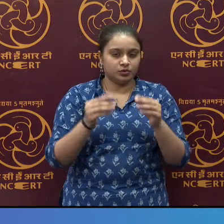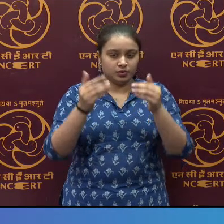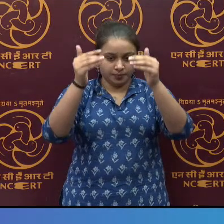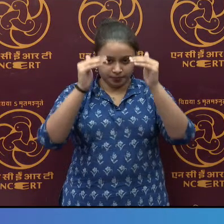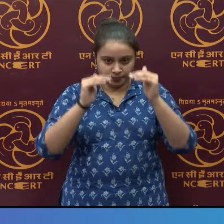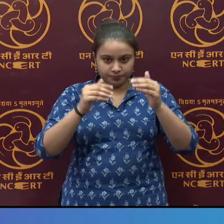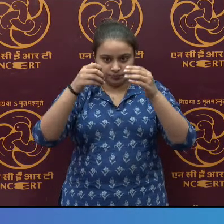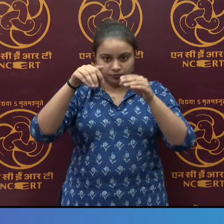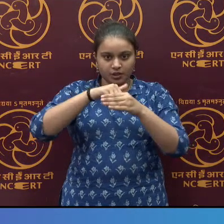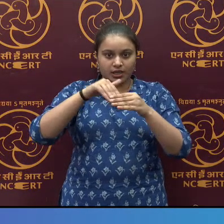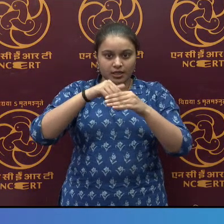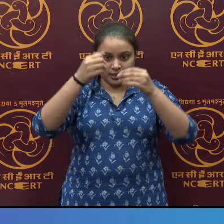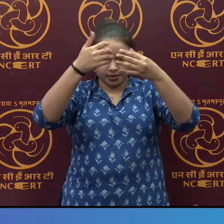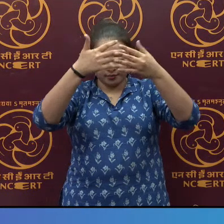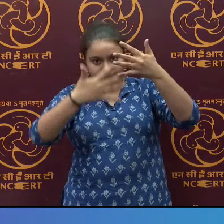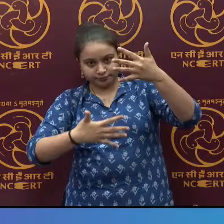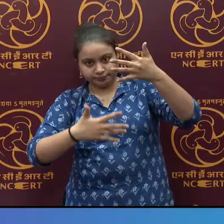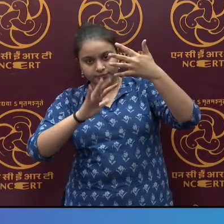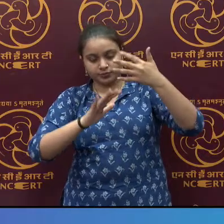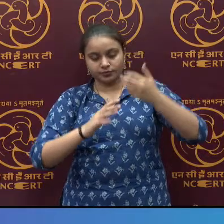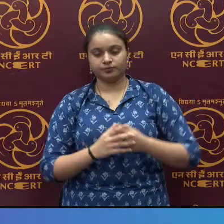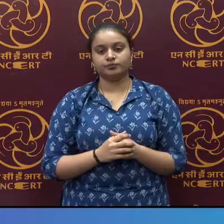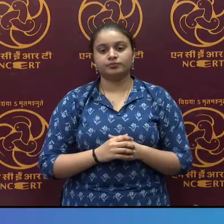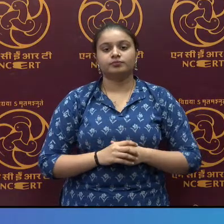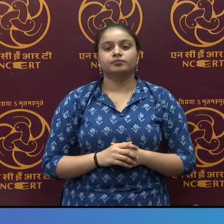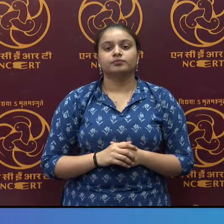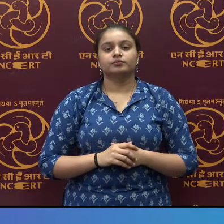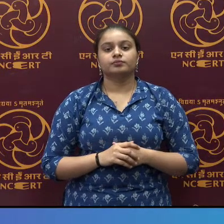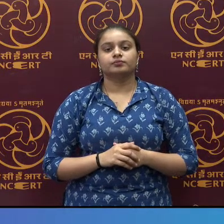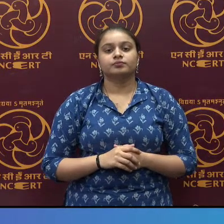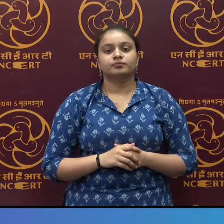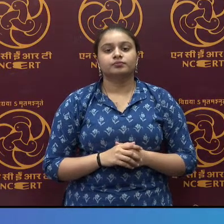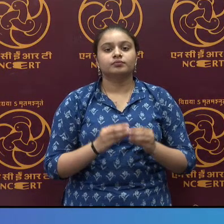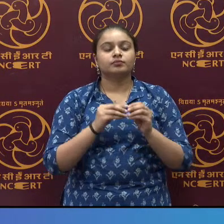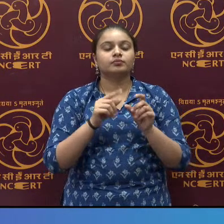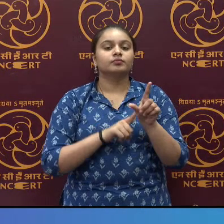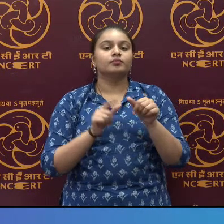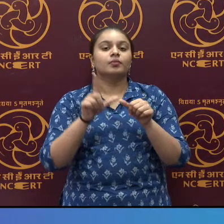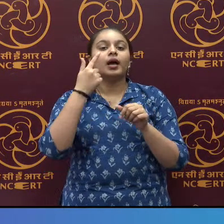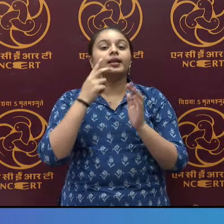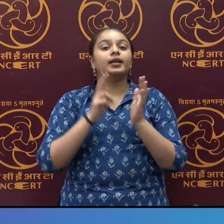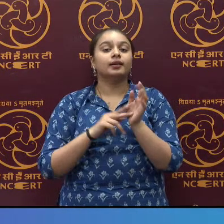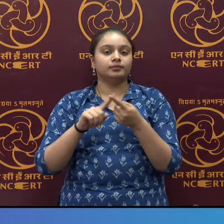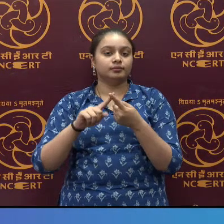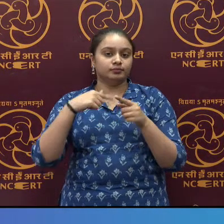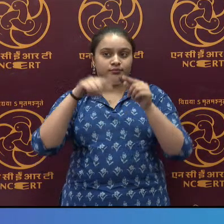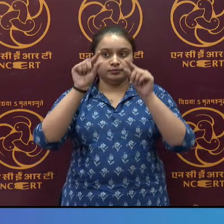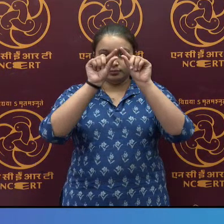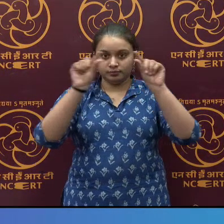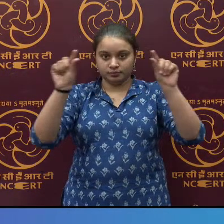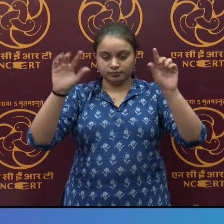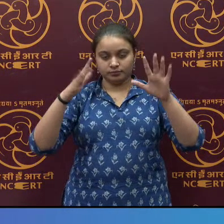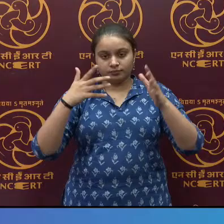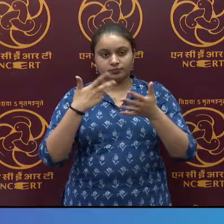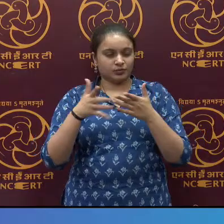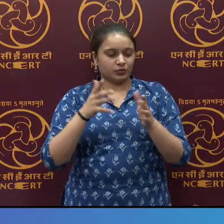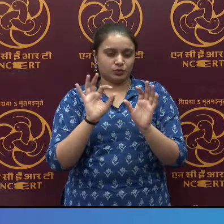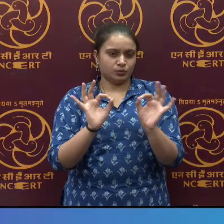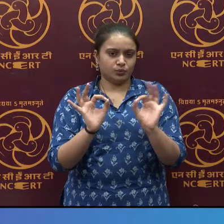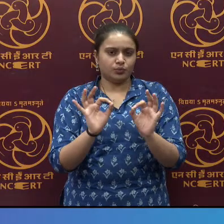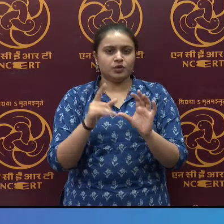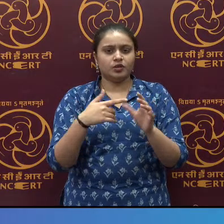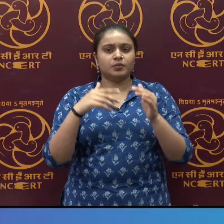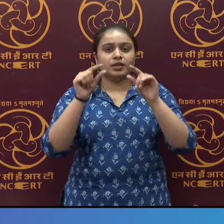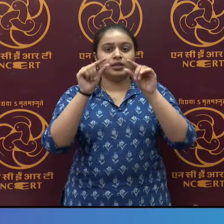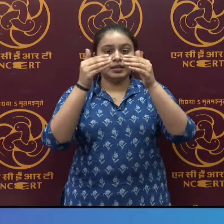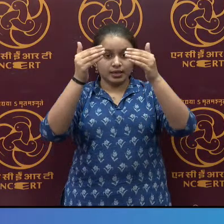the content. See, this is the byline you were talking about. So byline is nothing which is